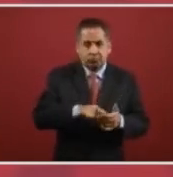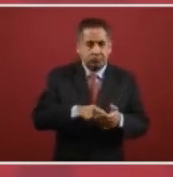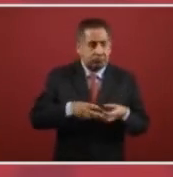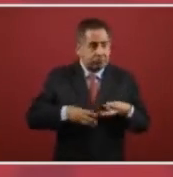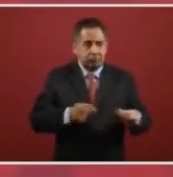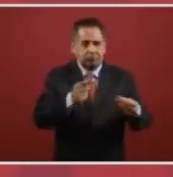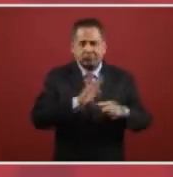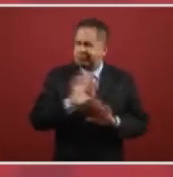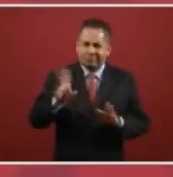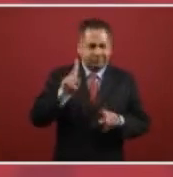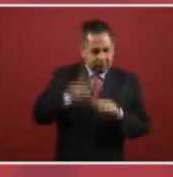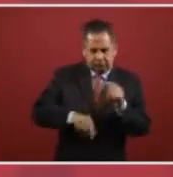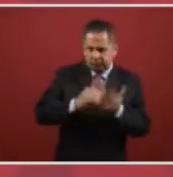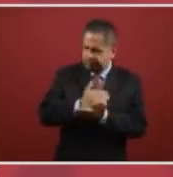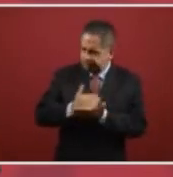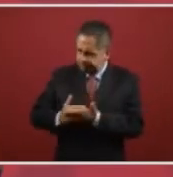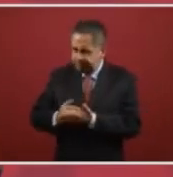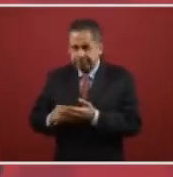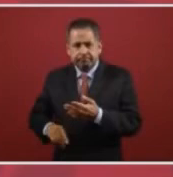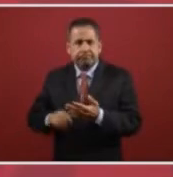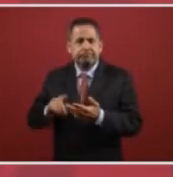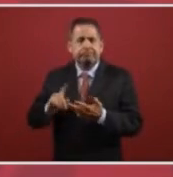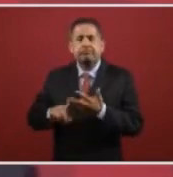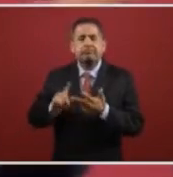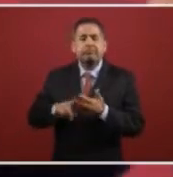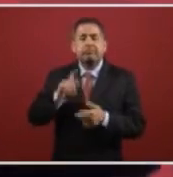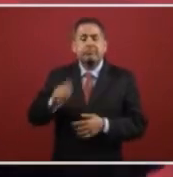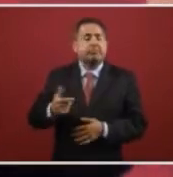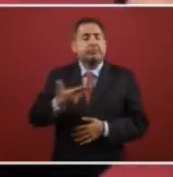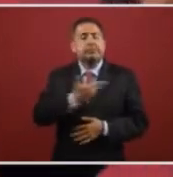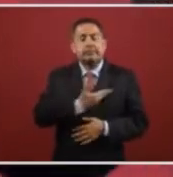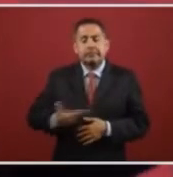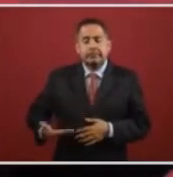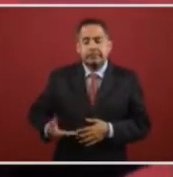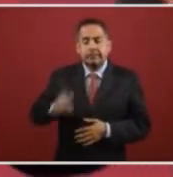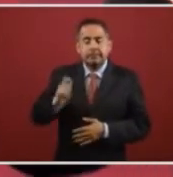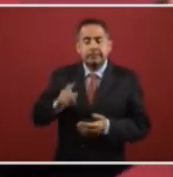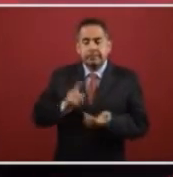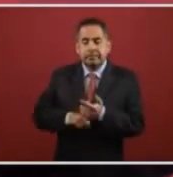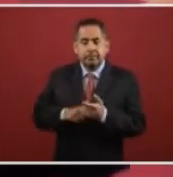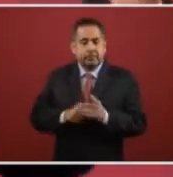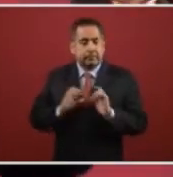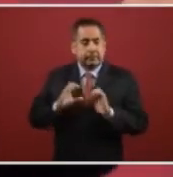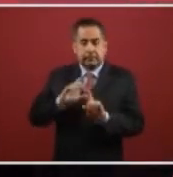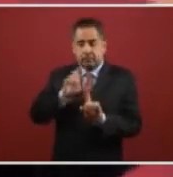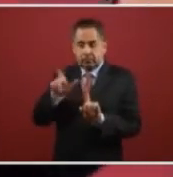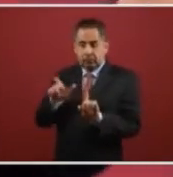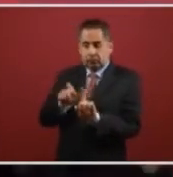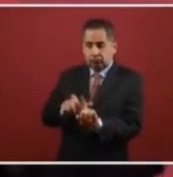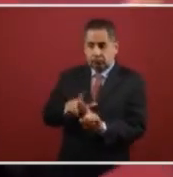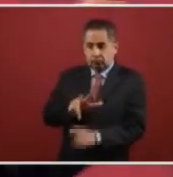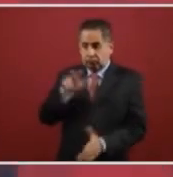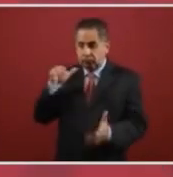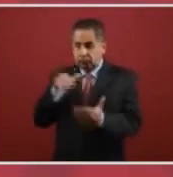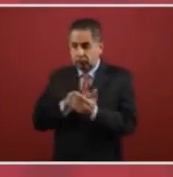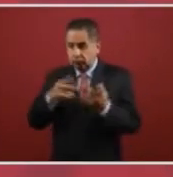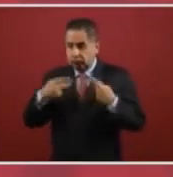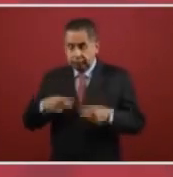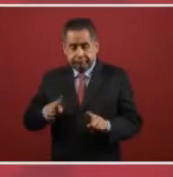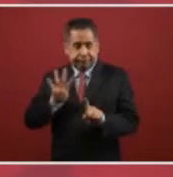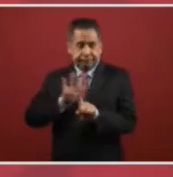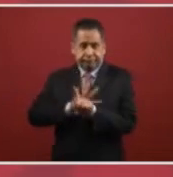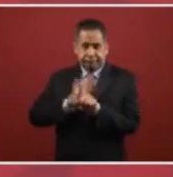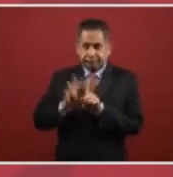the high-functioning officials? Is it austerity that the president is not